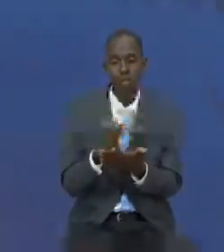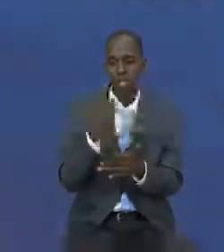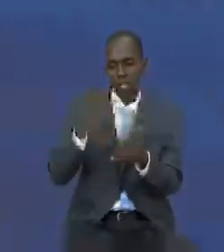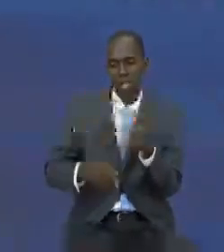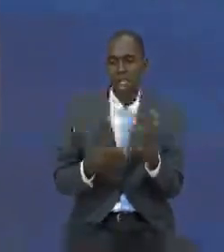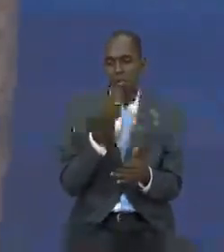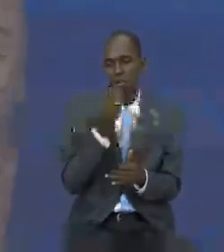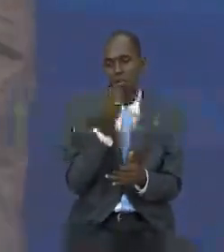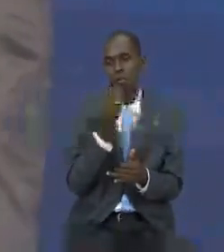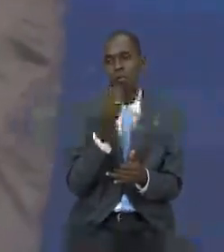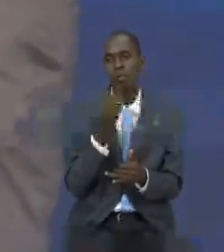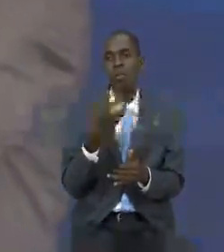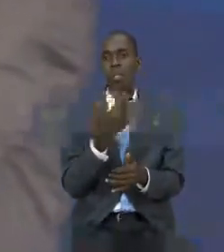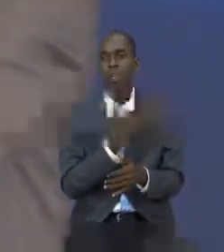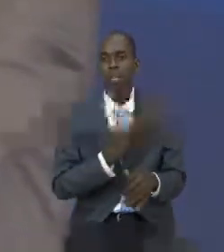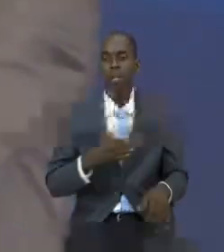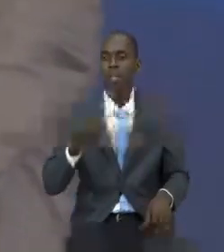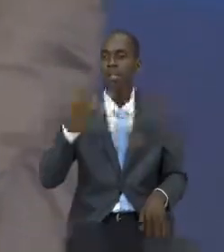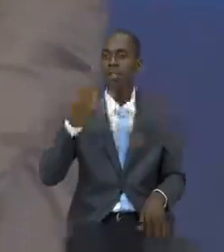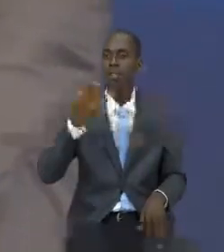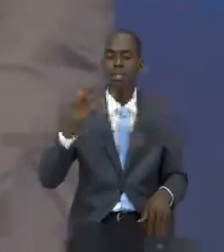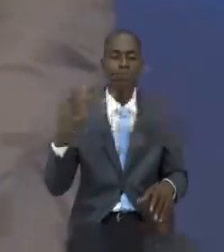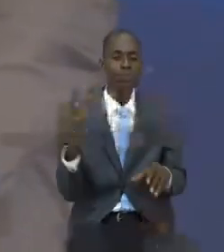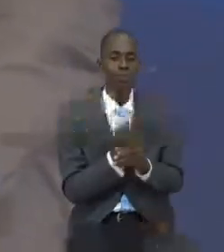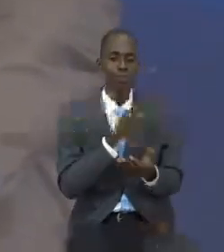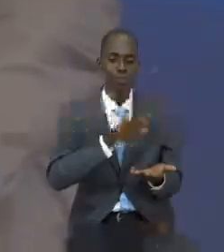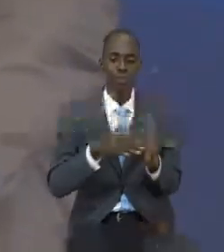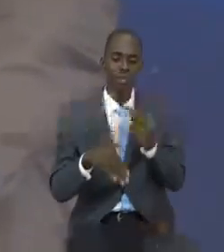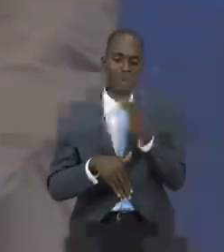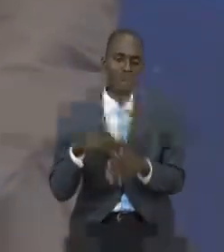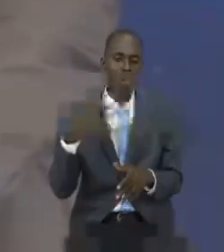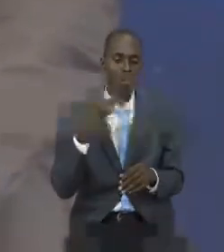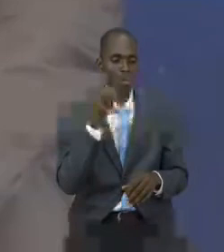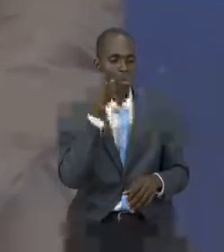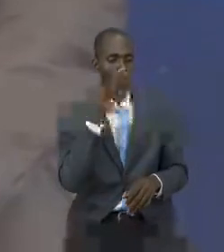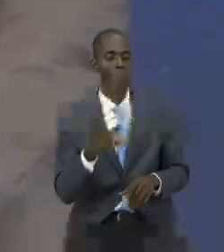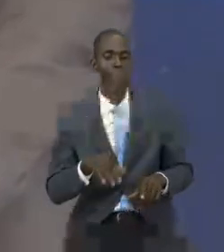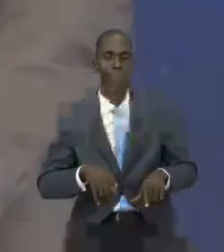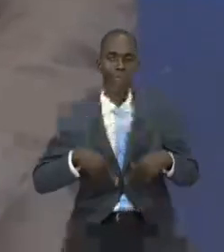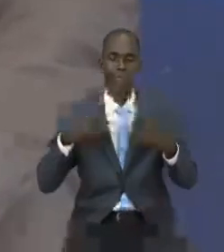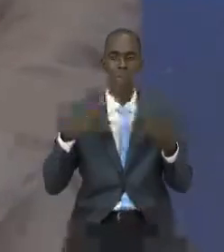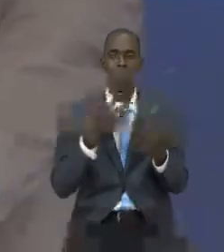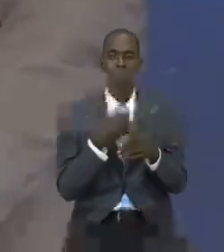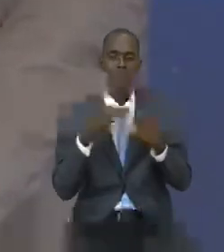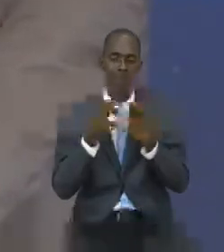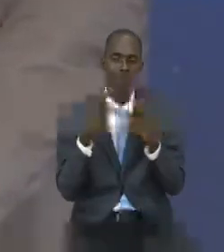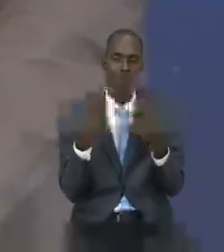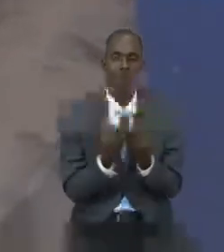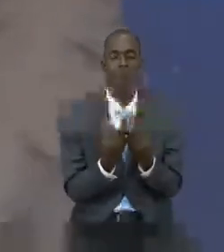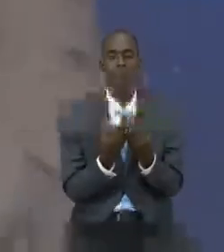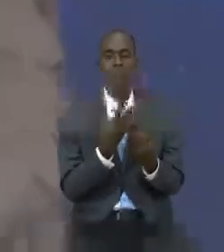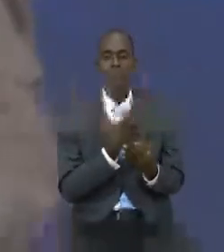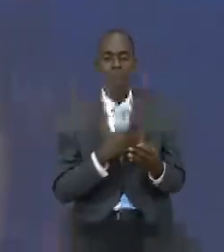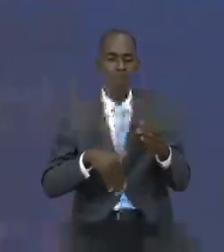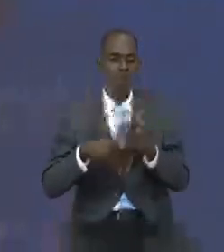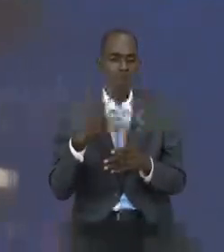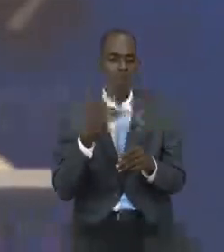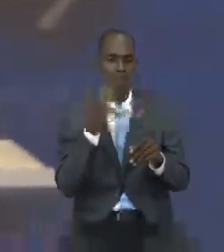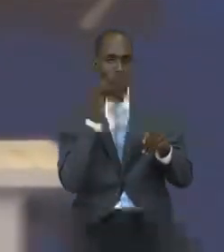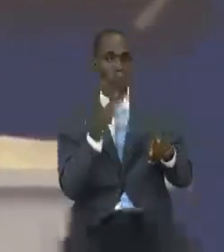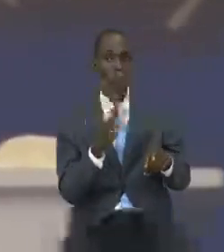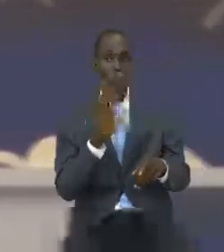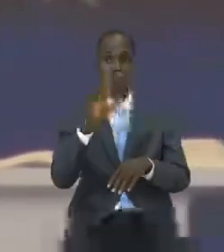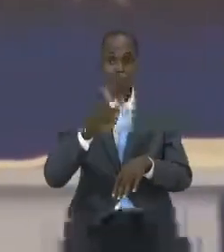Elijah took death out of her mouth, out of her family, out of herself. Your time